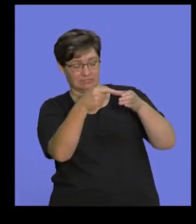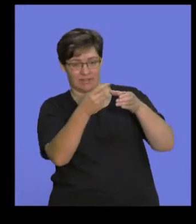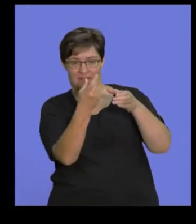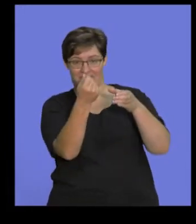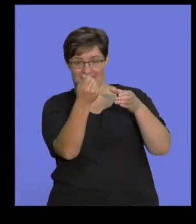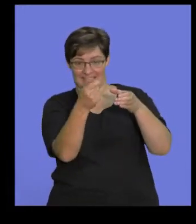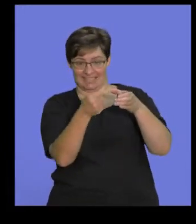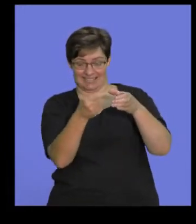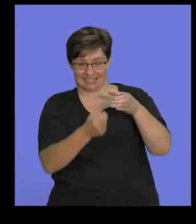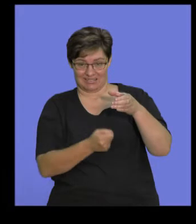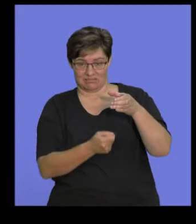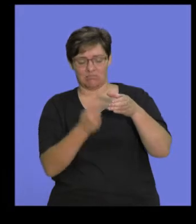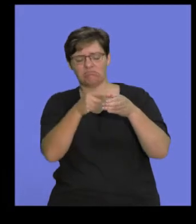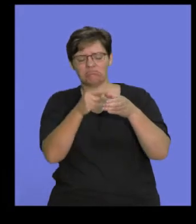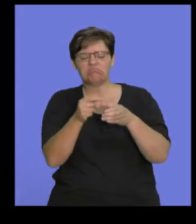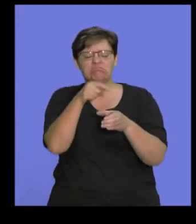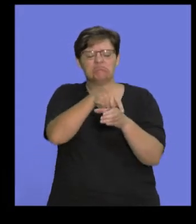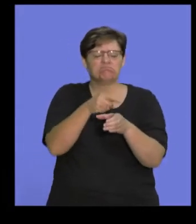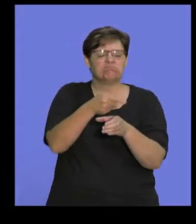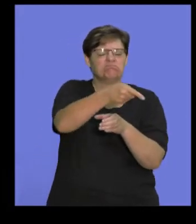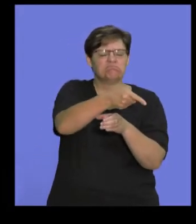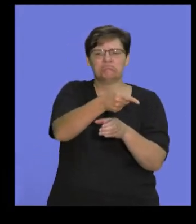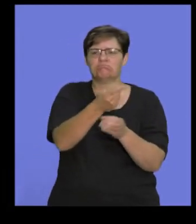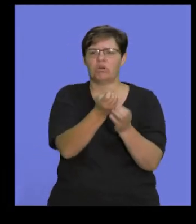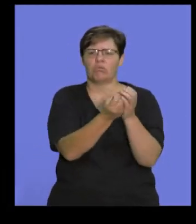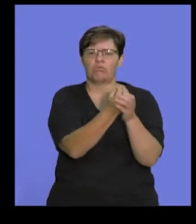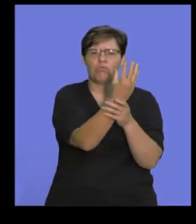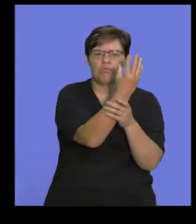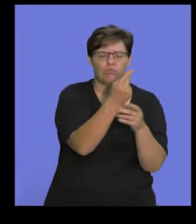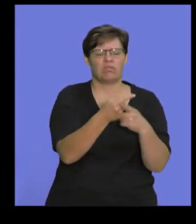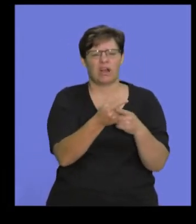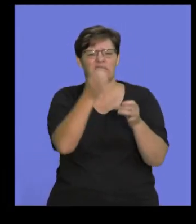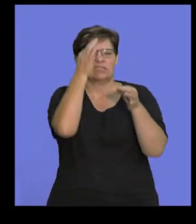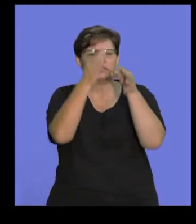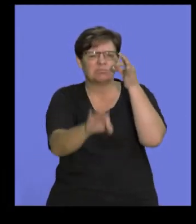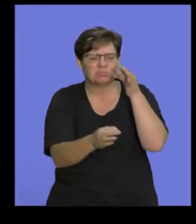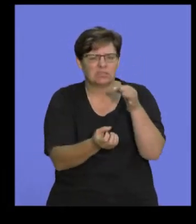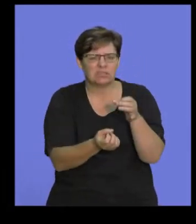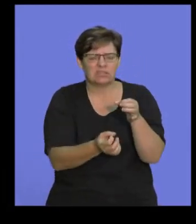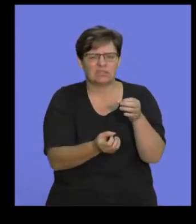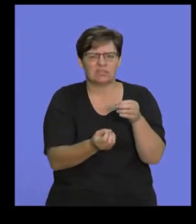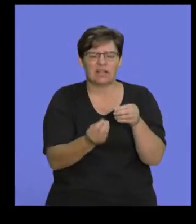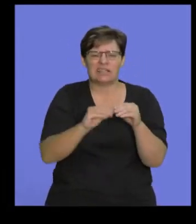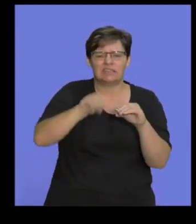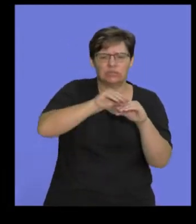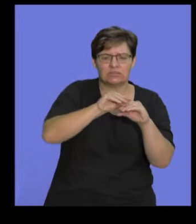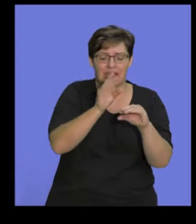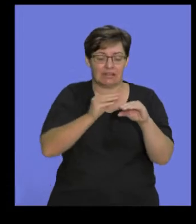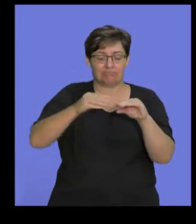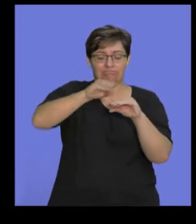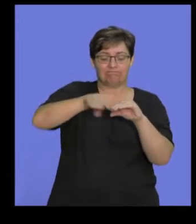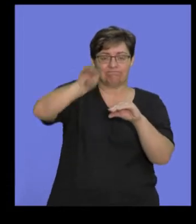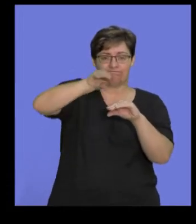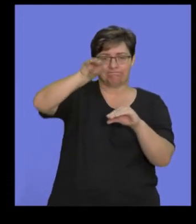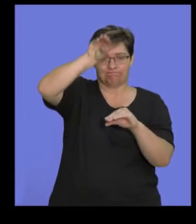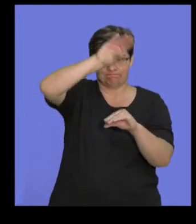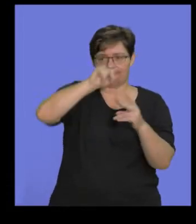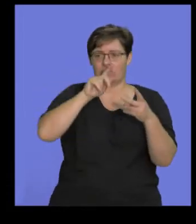we've looked at growth. Under growth, we've looked at simple interest, compound interest. Then we looked at the